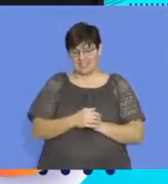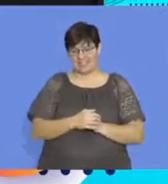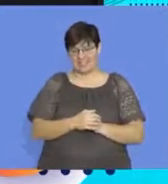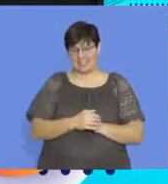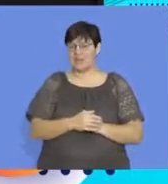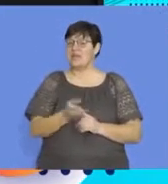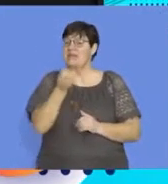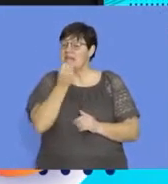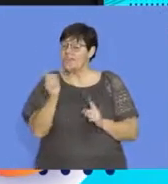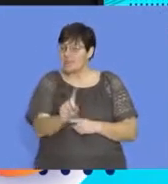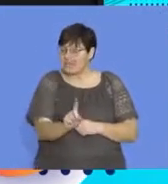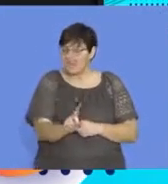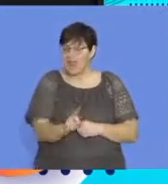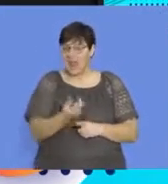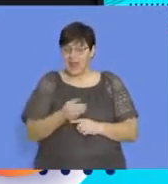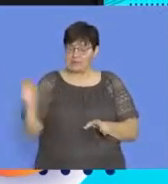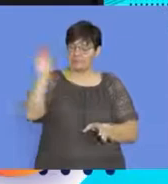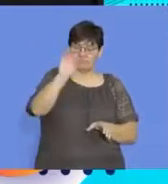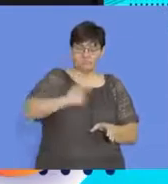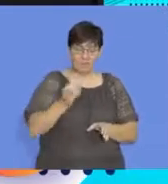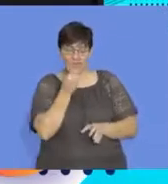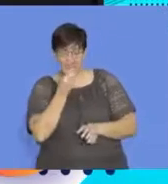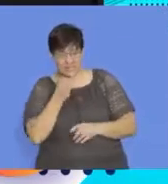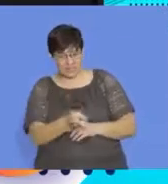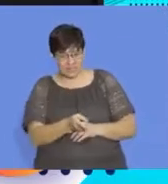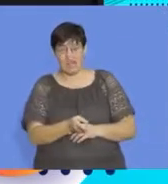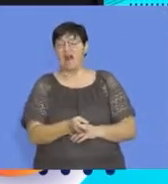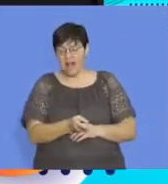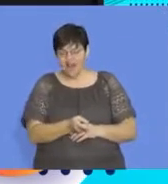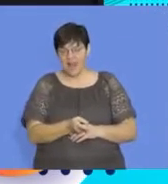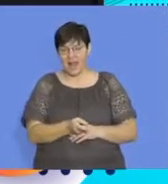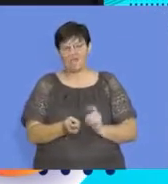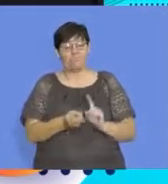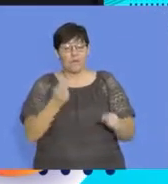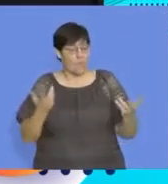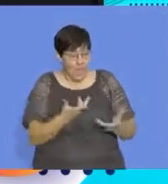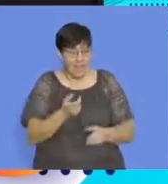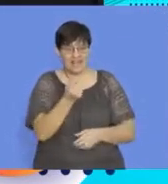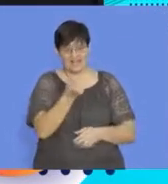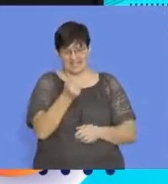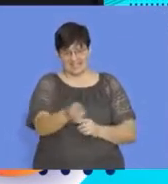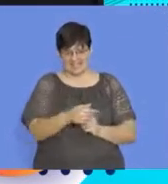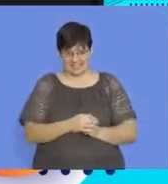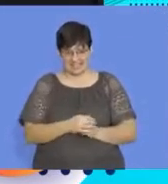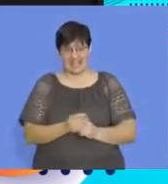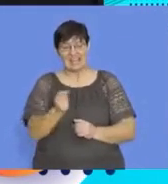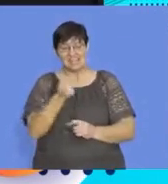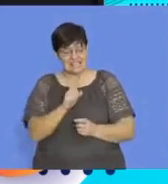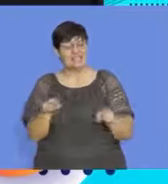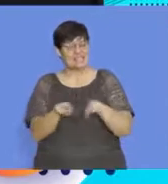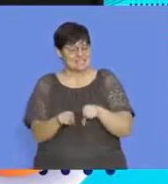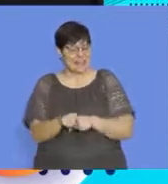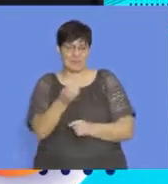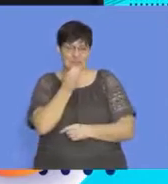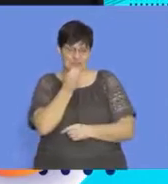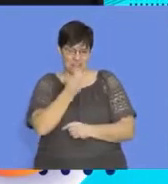sometimes the things we put on our food, right? They all come from seeds. Seeds are food. Food is what